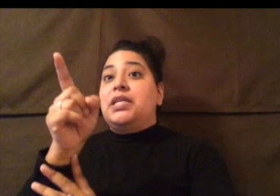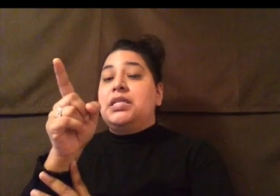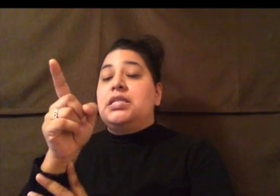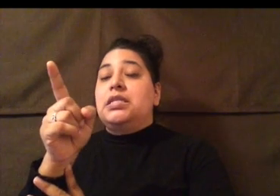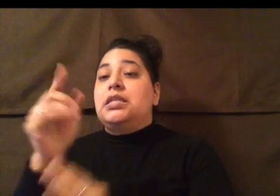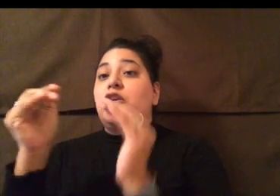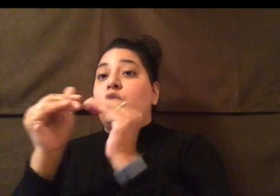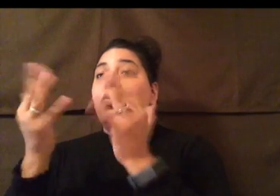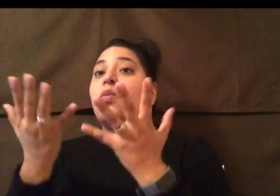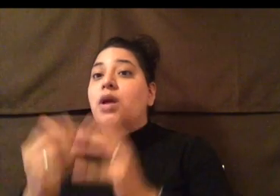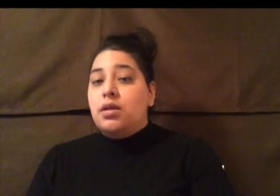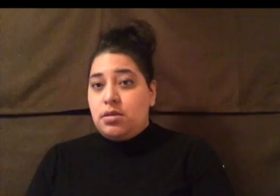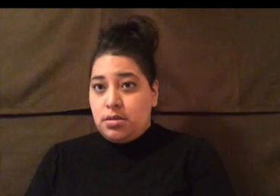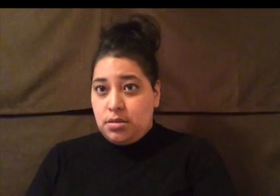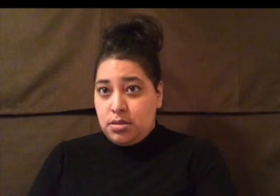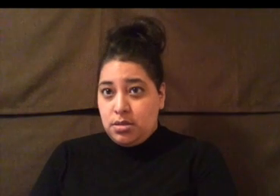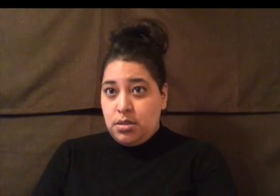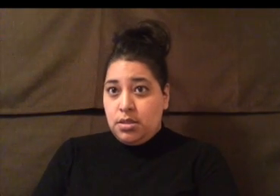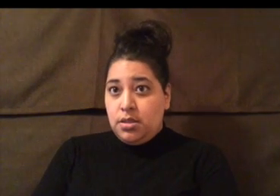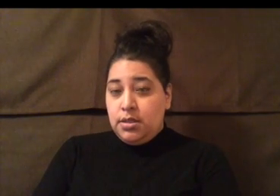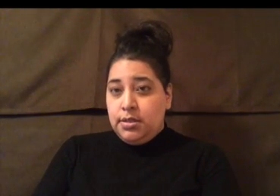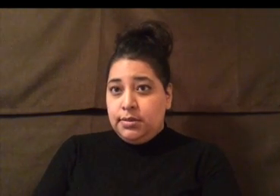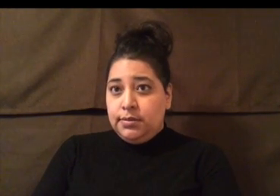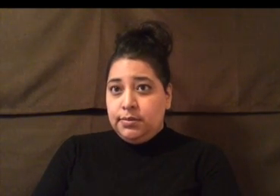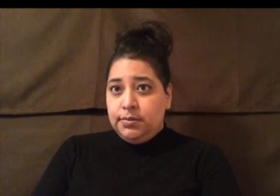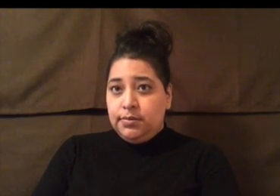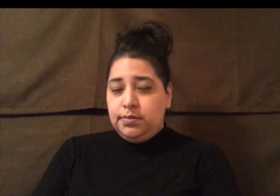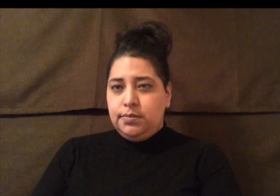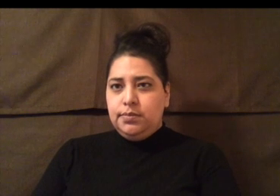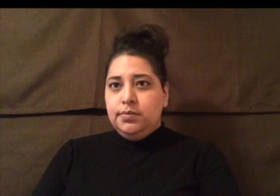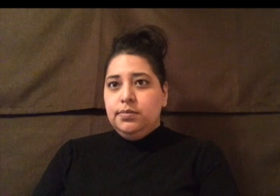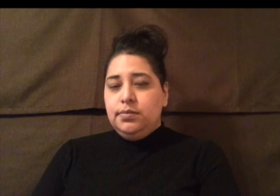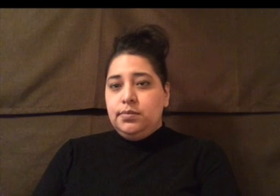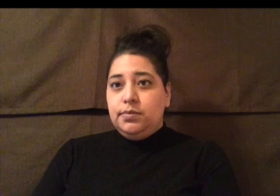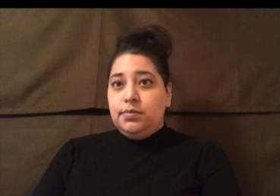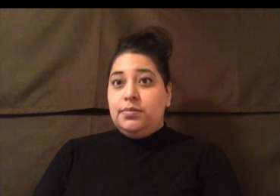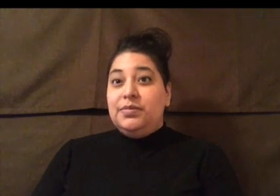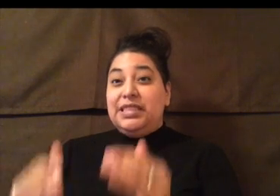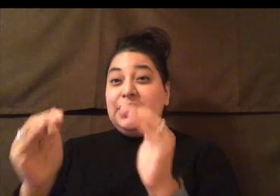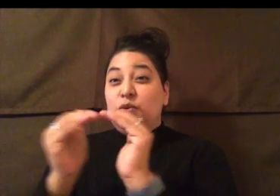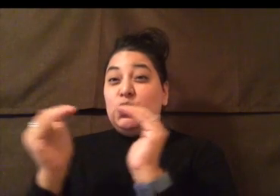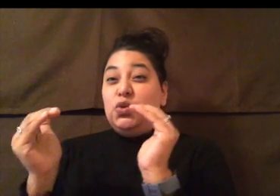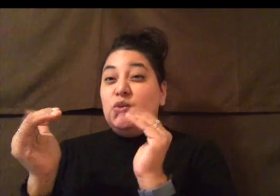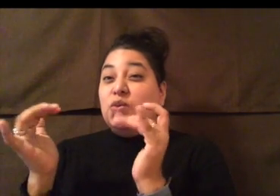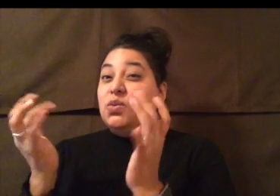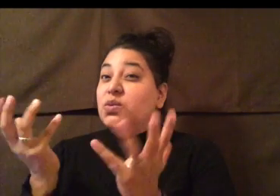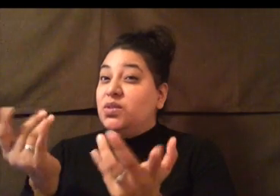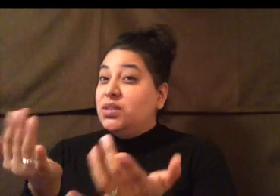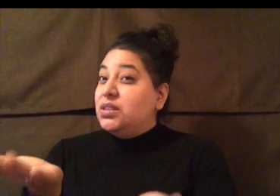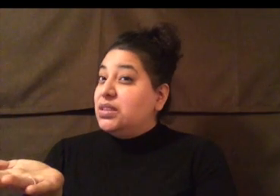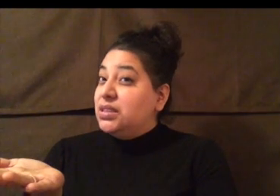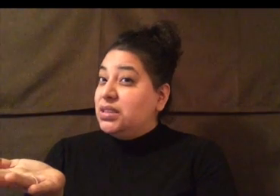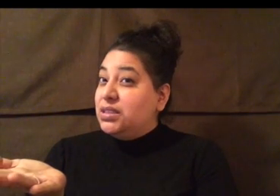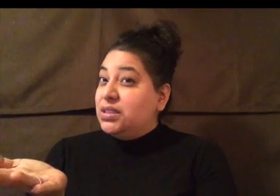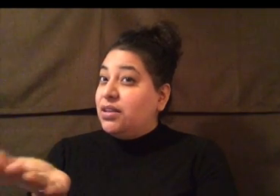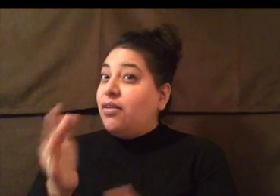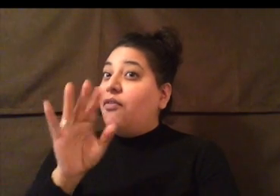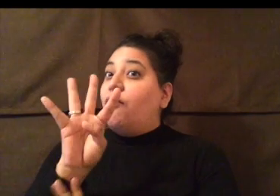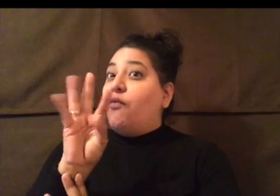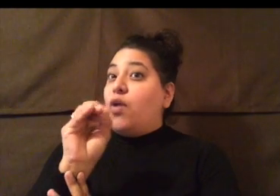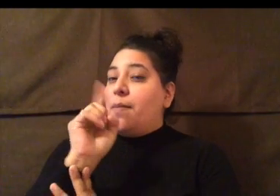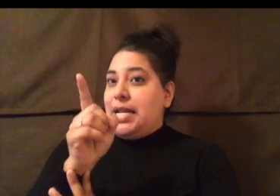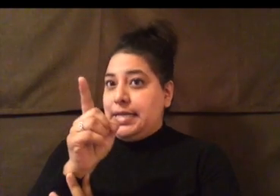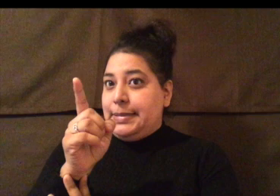two amounts of minutes, 15 minutes and 25 minutes.